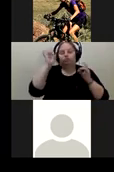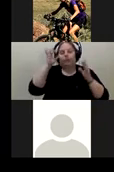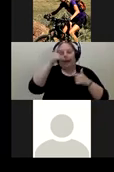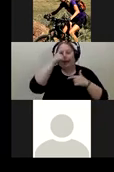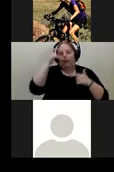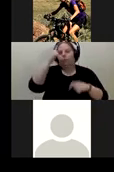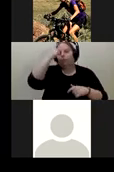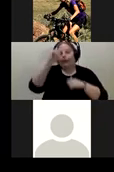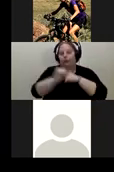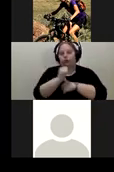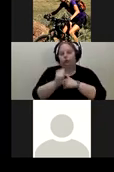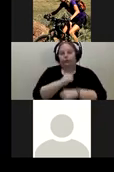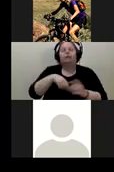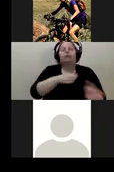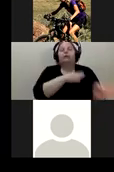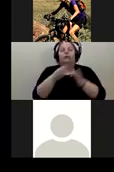clinical case manager.